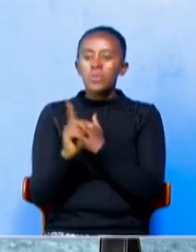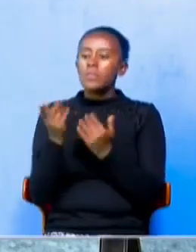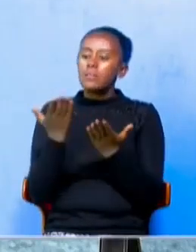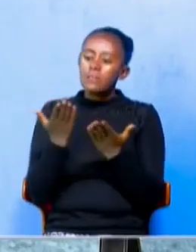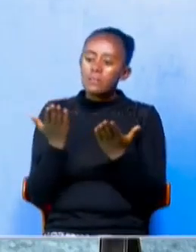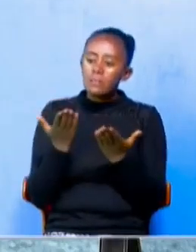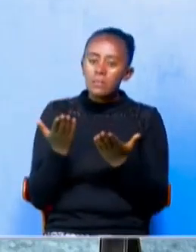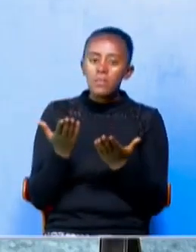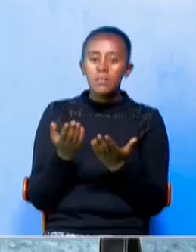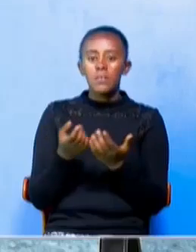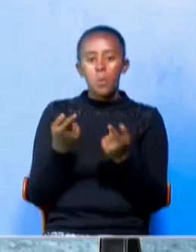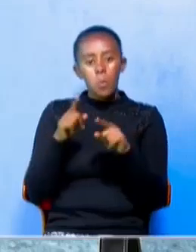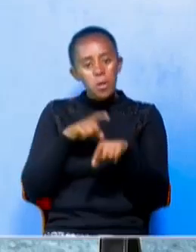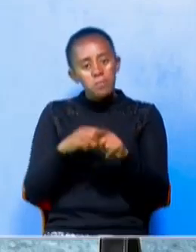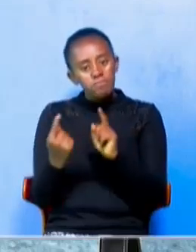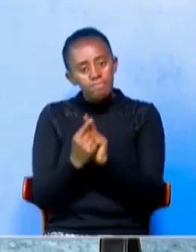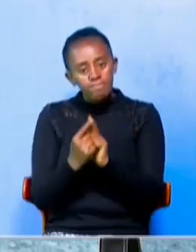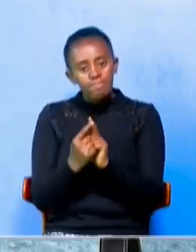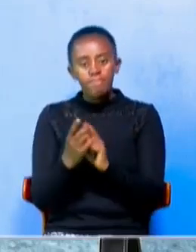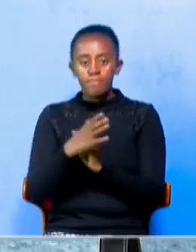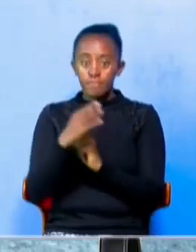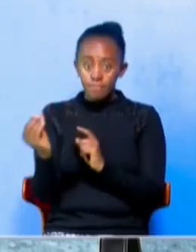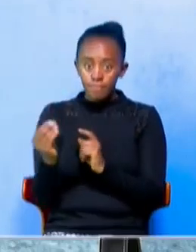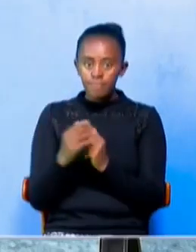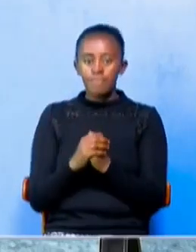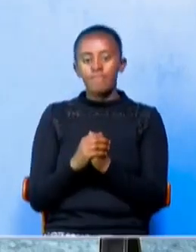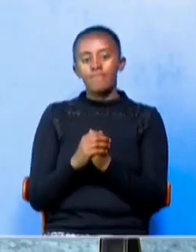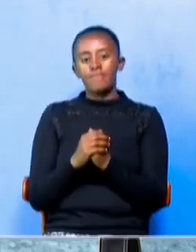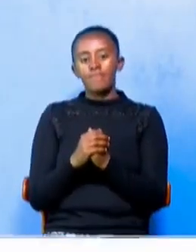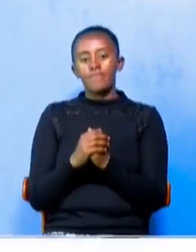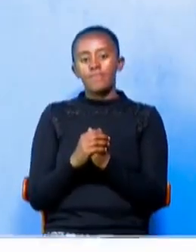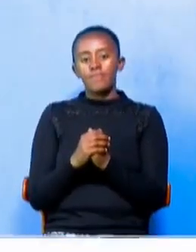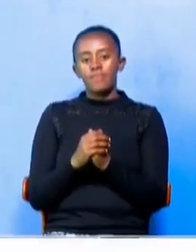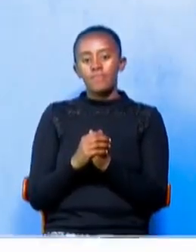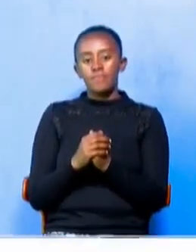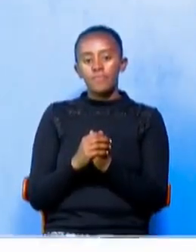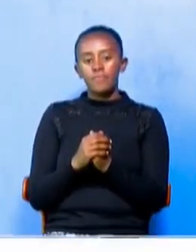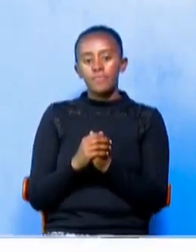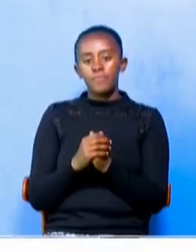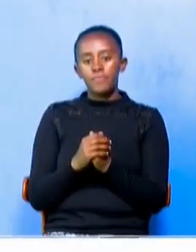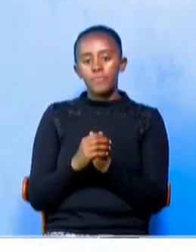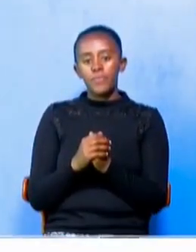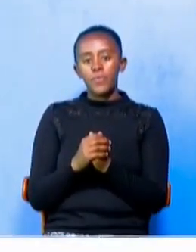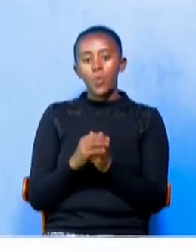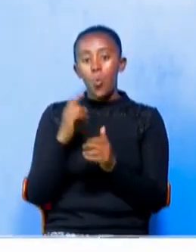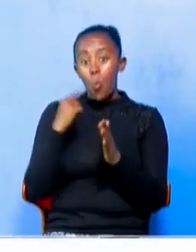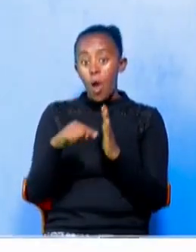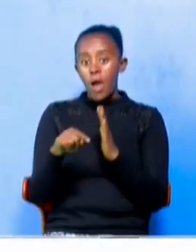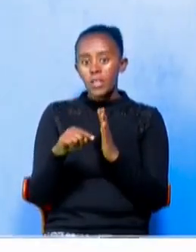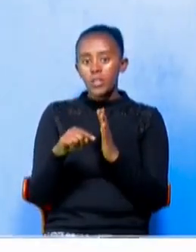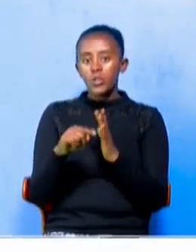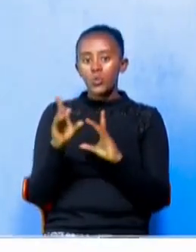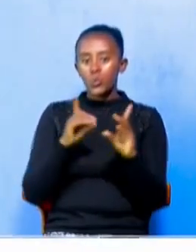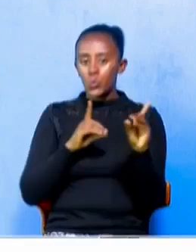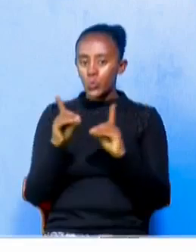and when do I meet him? And then, what do